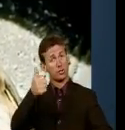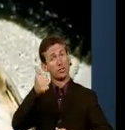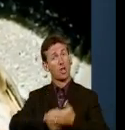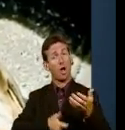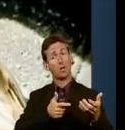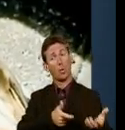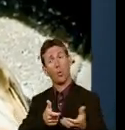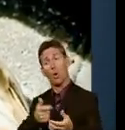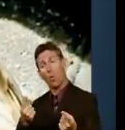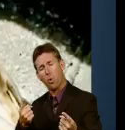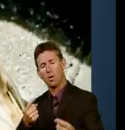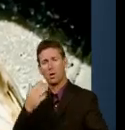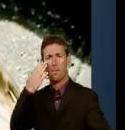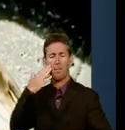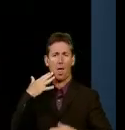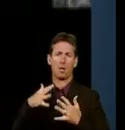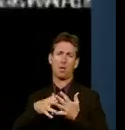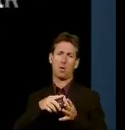wasn't the only time.